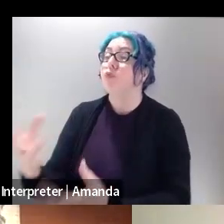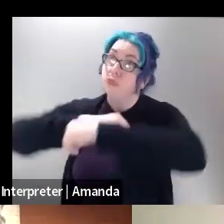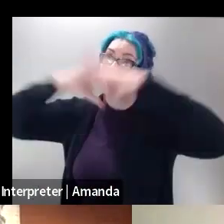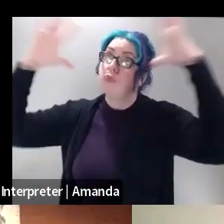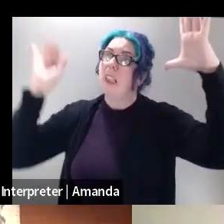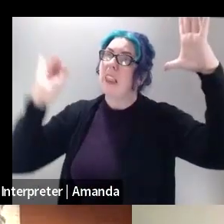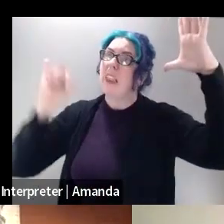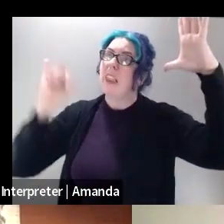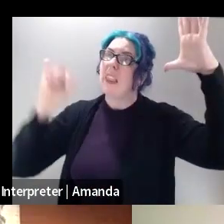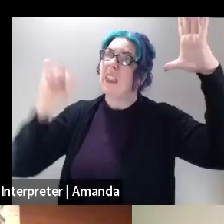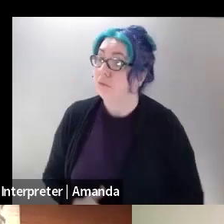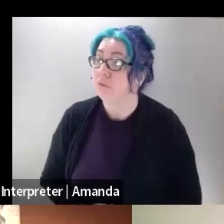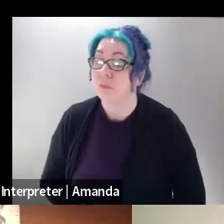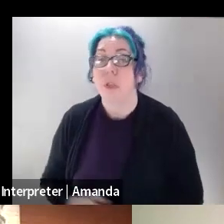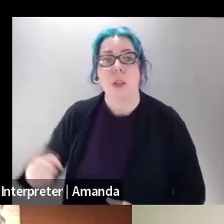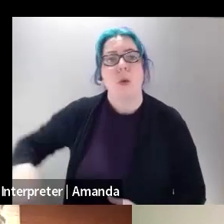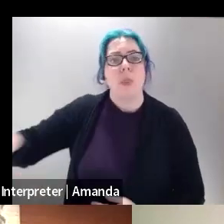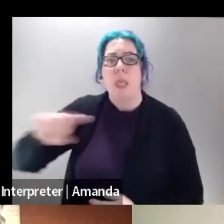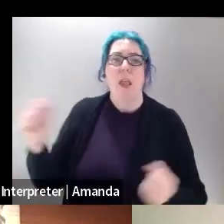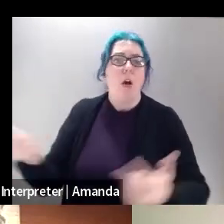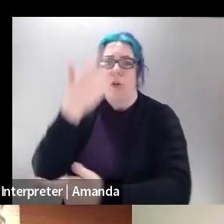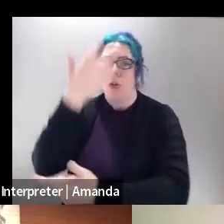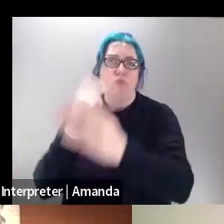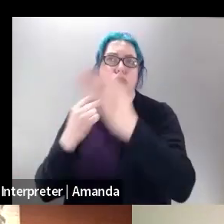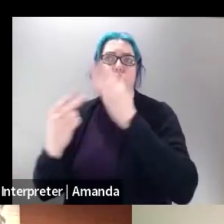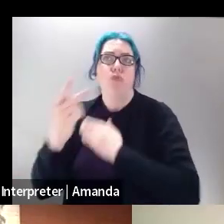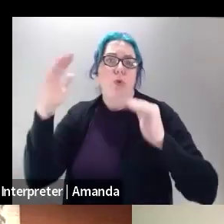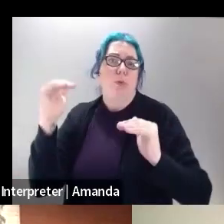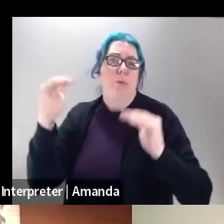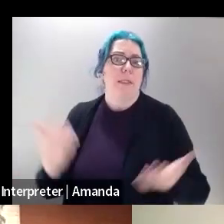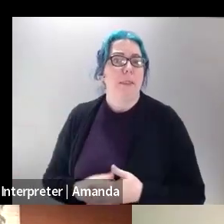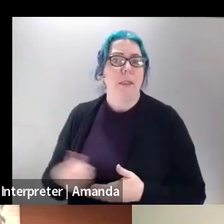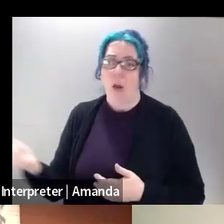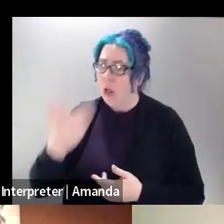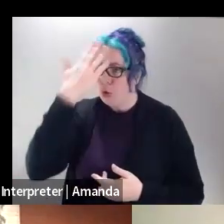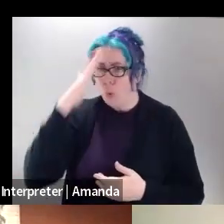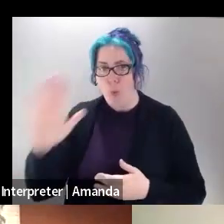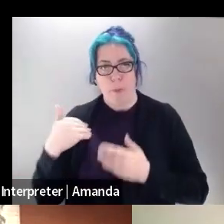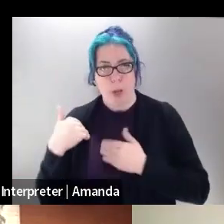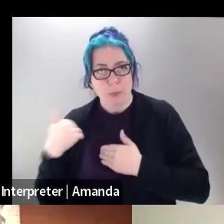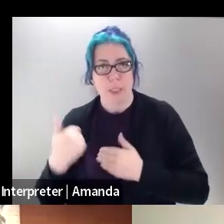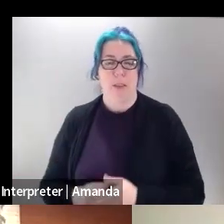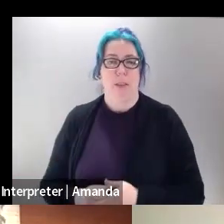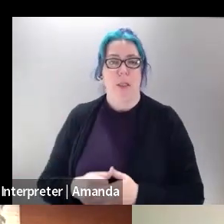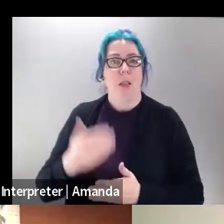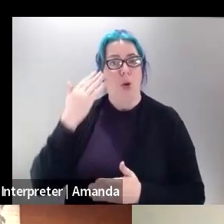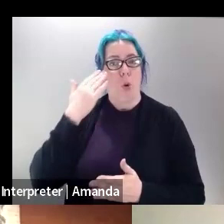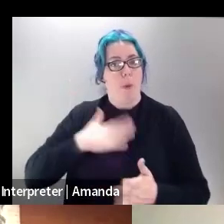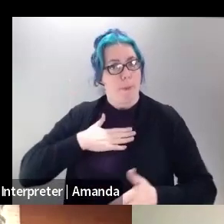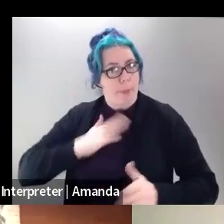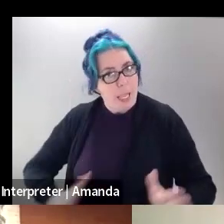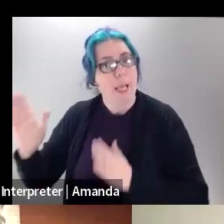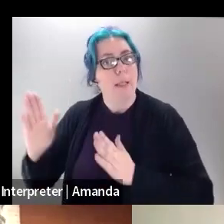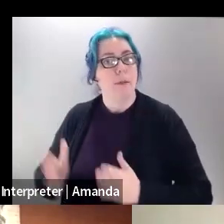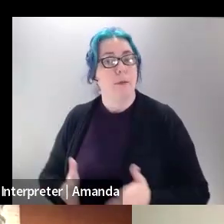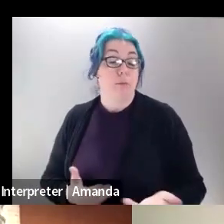of knows what to expect, their responsibilities in the room, what I expect of them. But they also